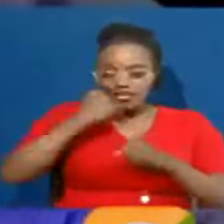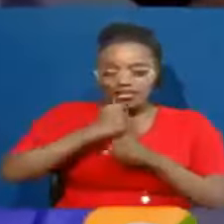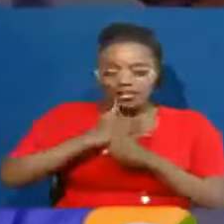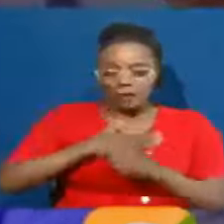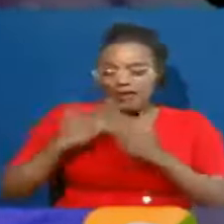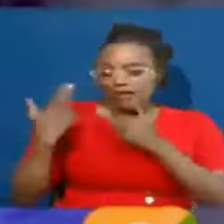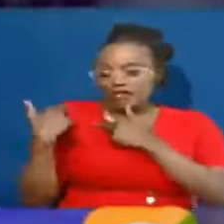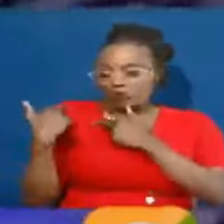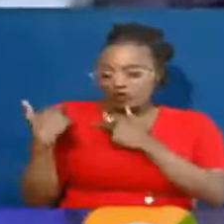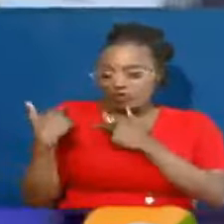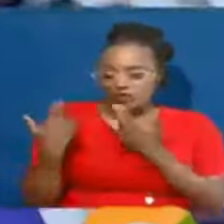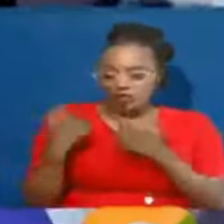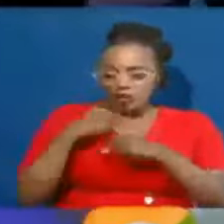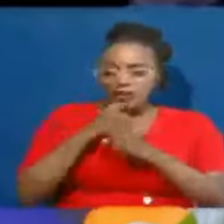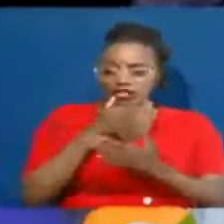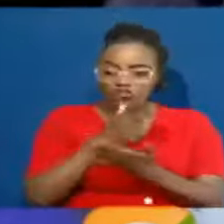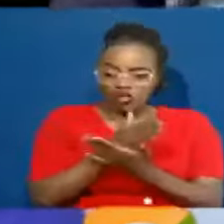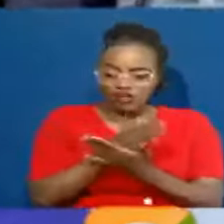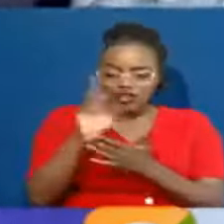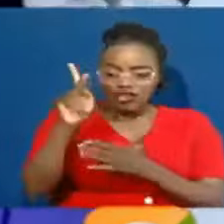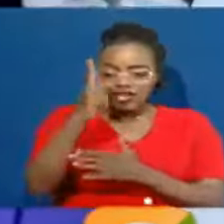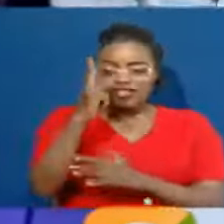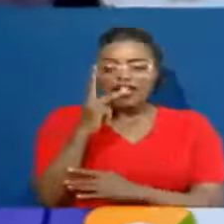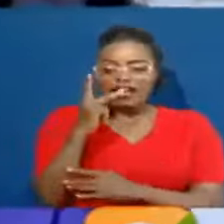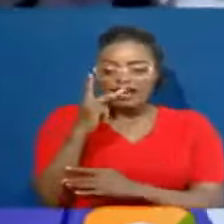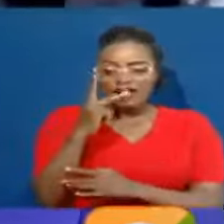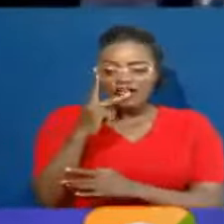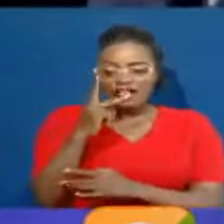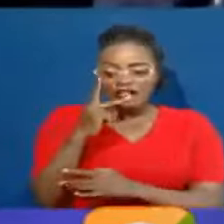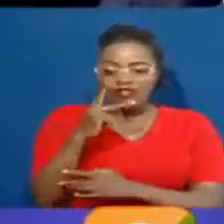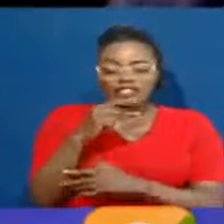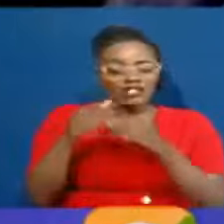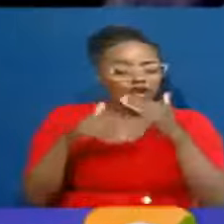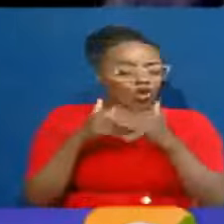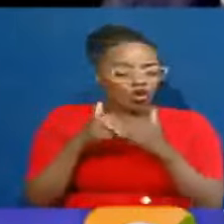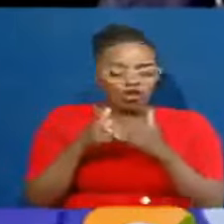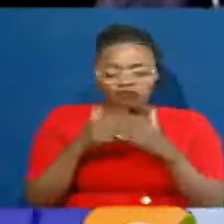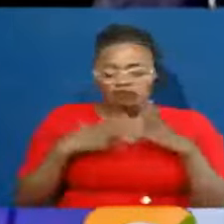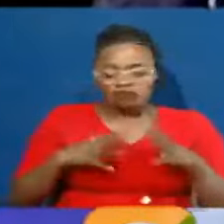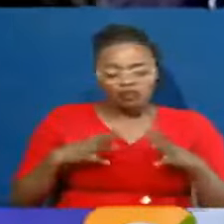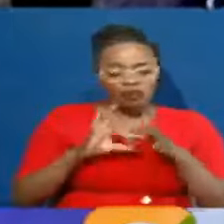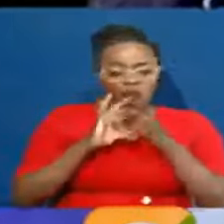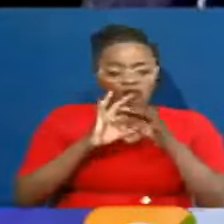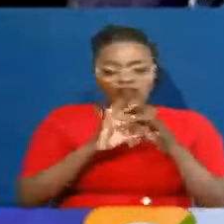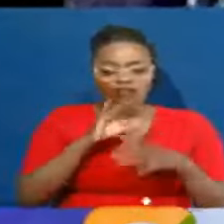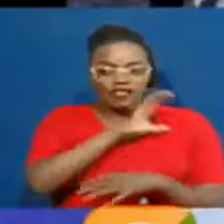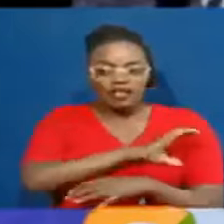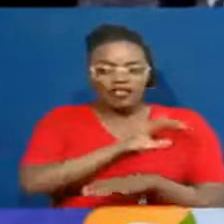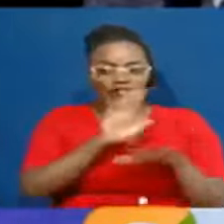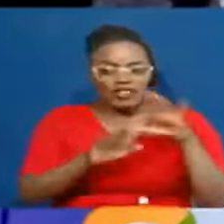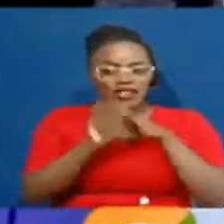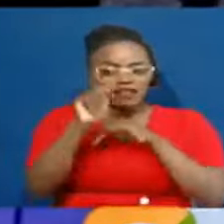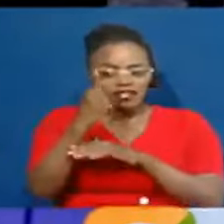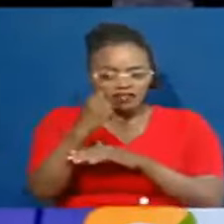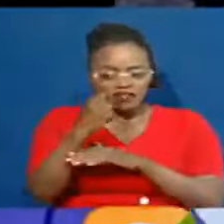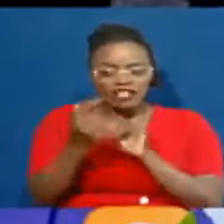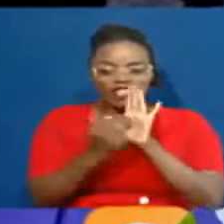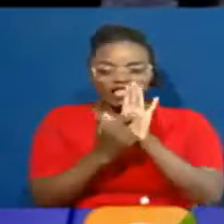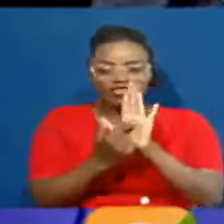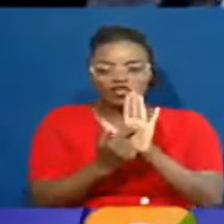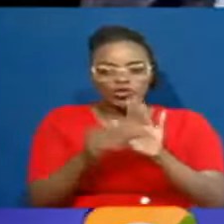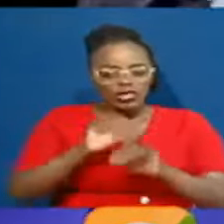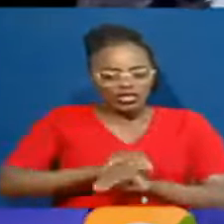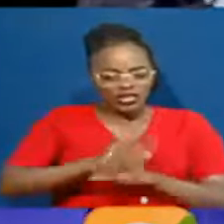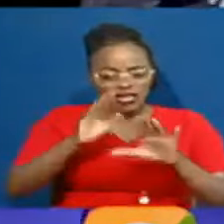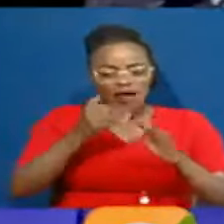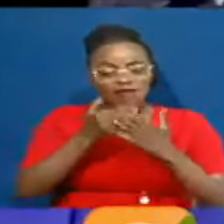duty to make sure that Kenya is a preserve for everyone. The character of the Deputy President presented itself so well